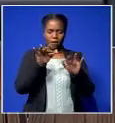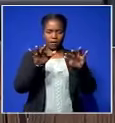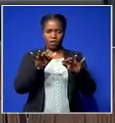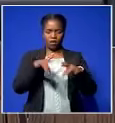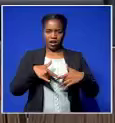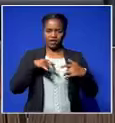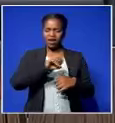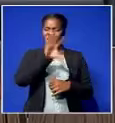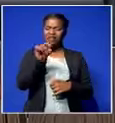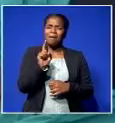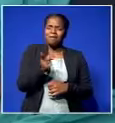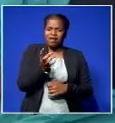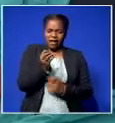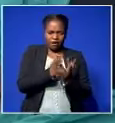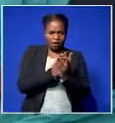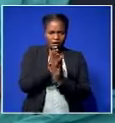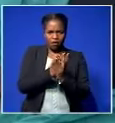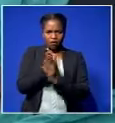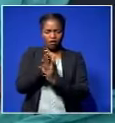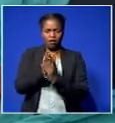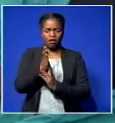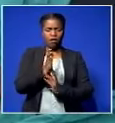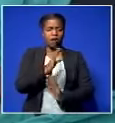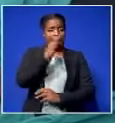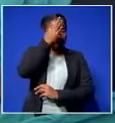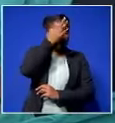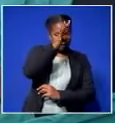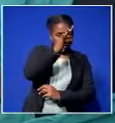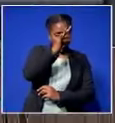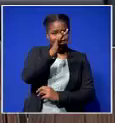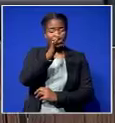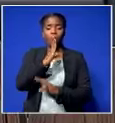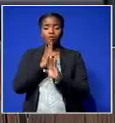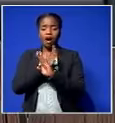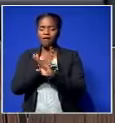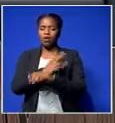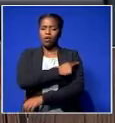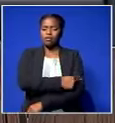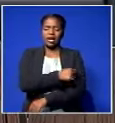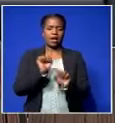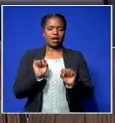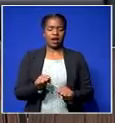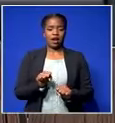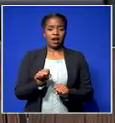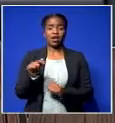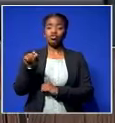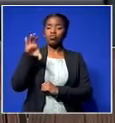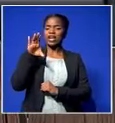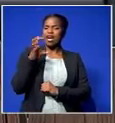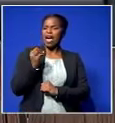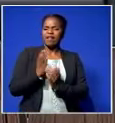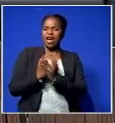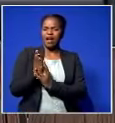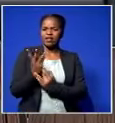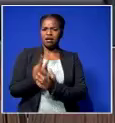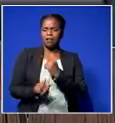have access to public and private health care. The rich have got access to both public and private health care at the